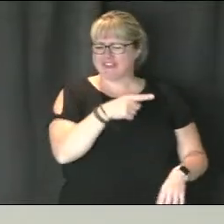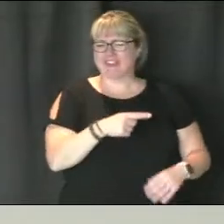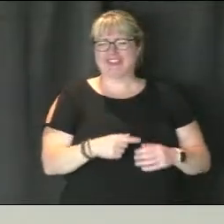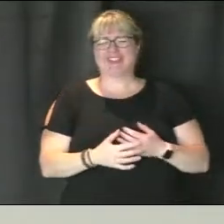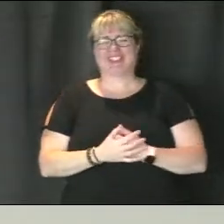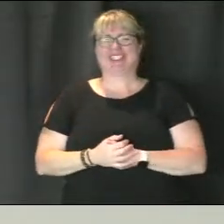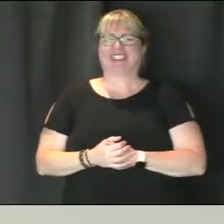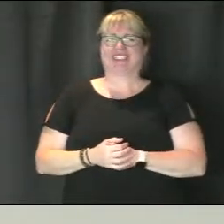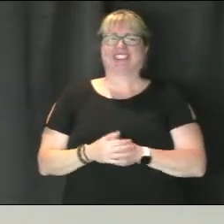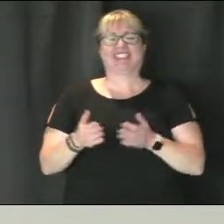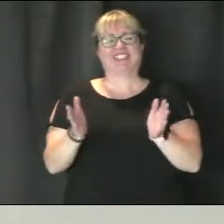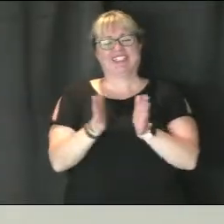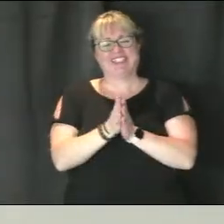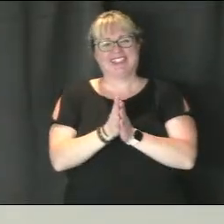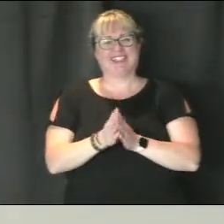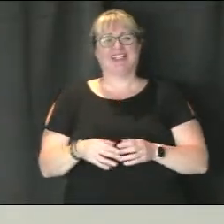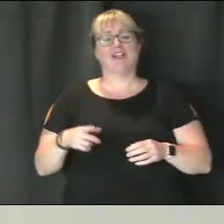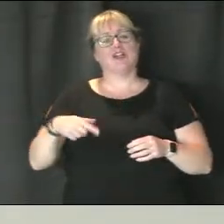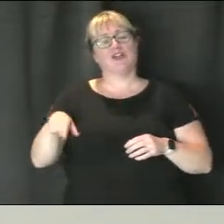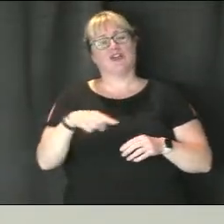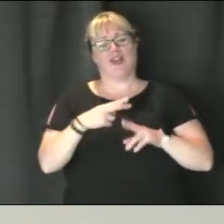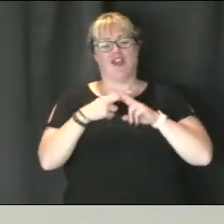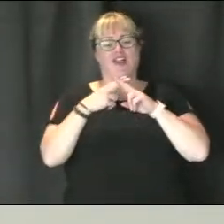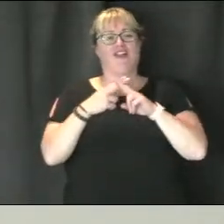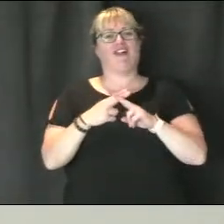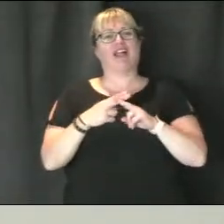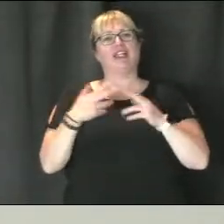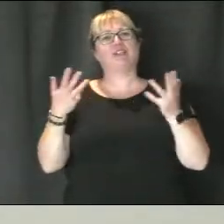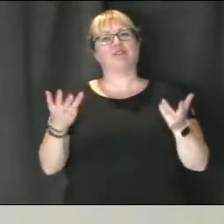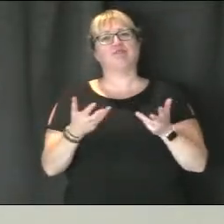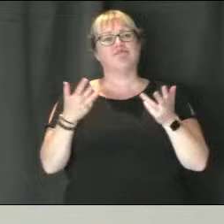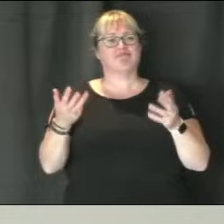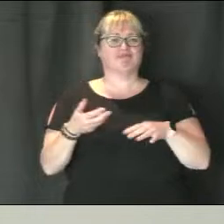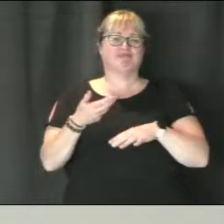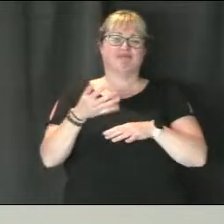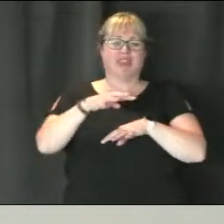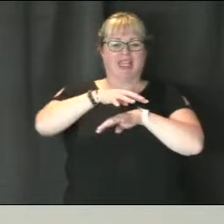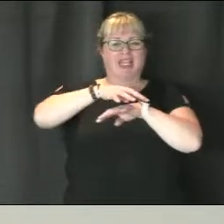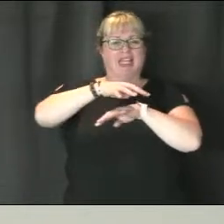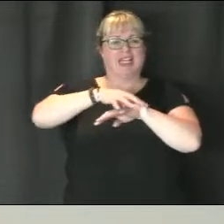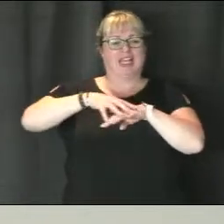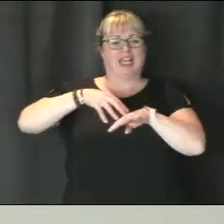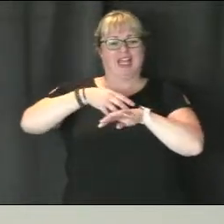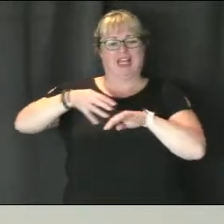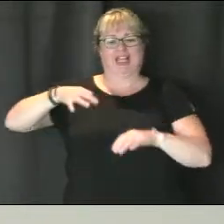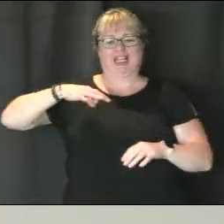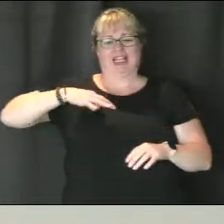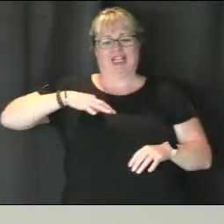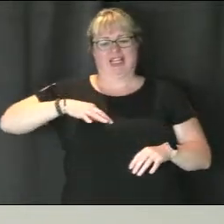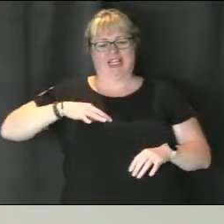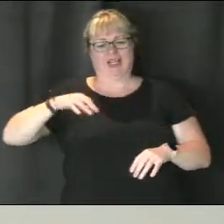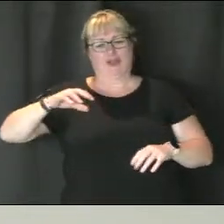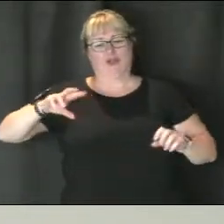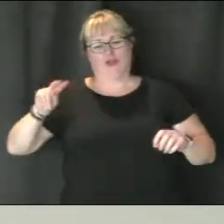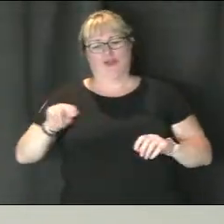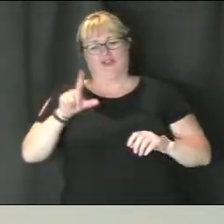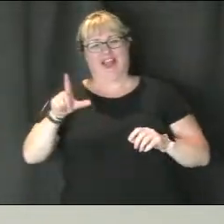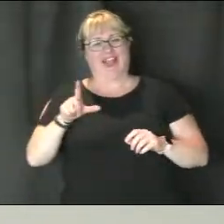I think you could call this probably Scotland's gain and Newfoundland's loss.